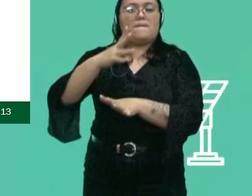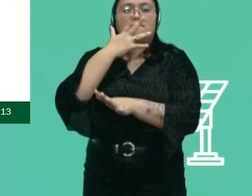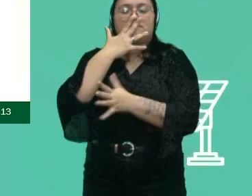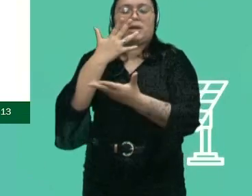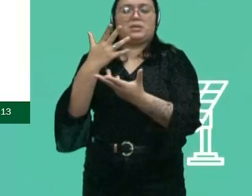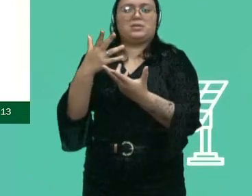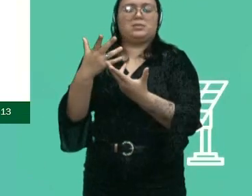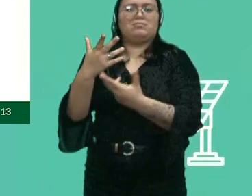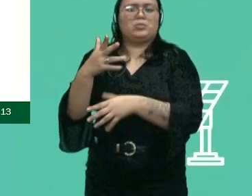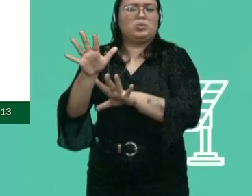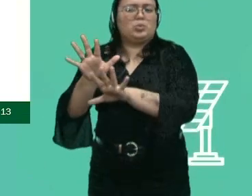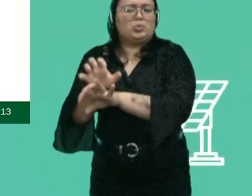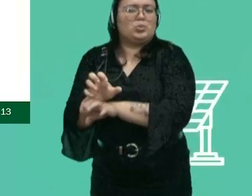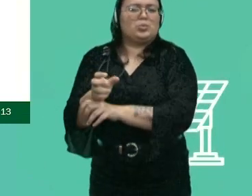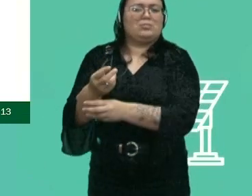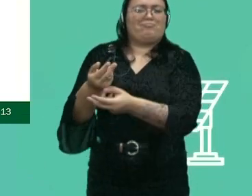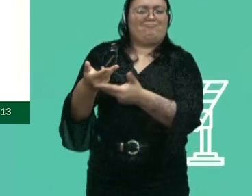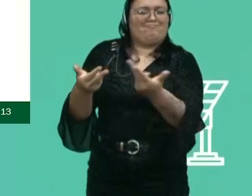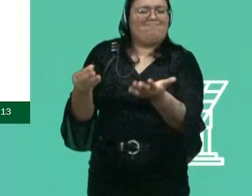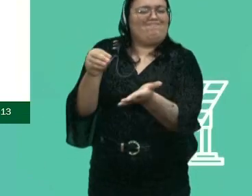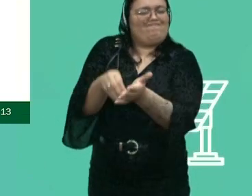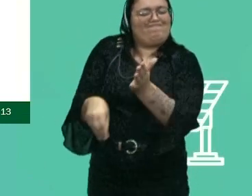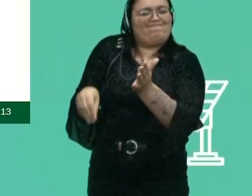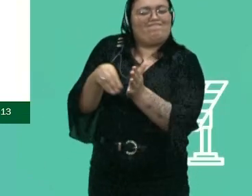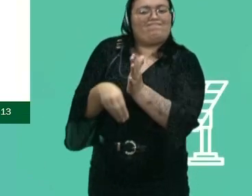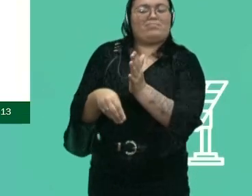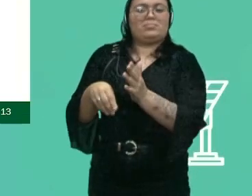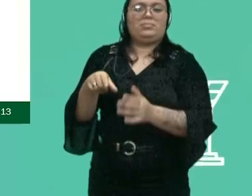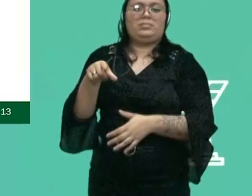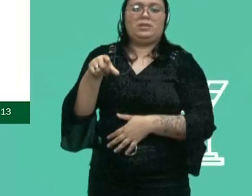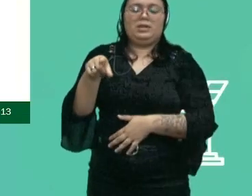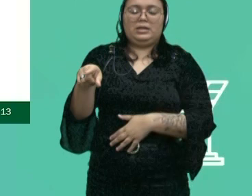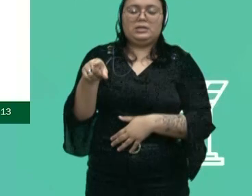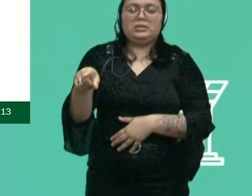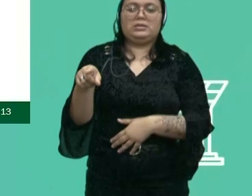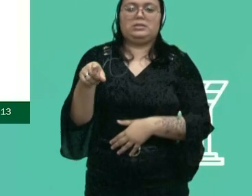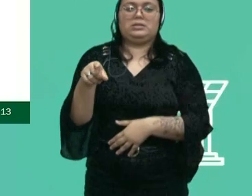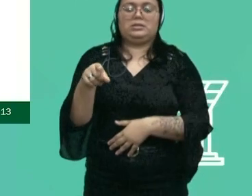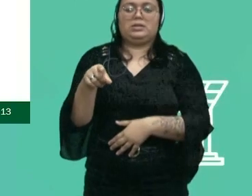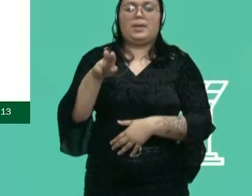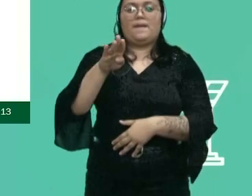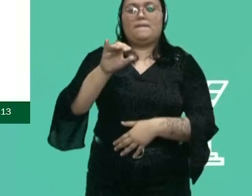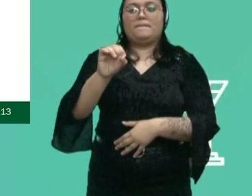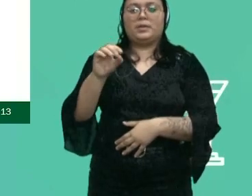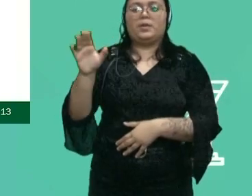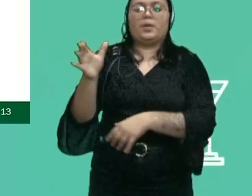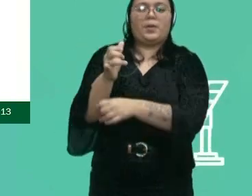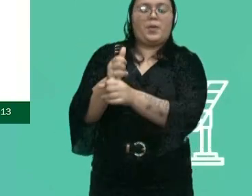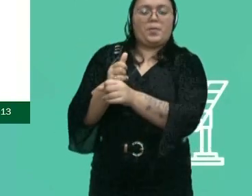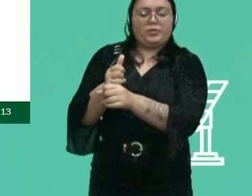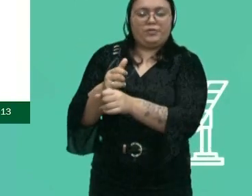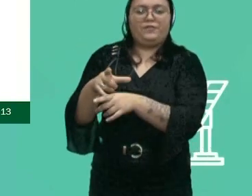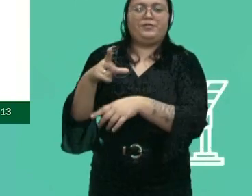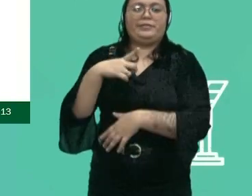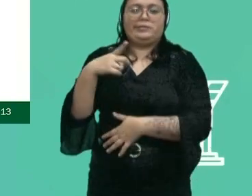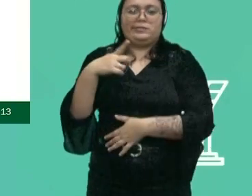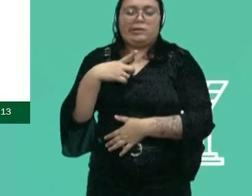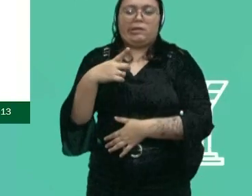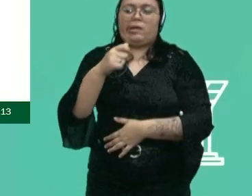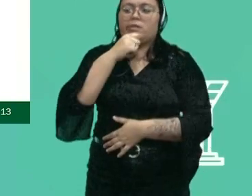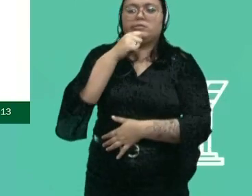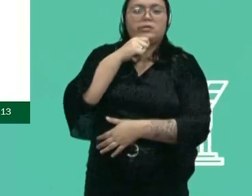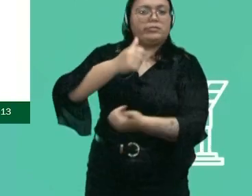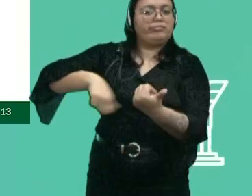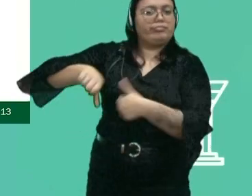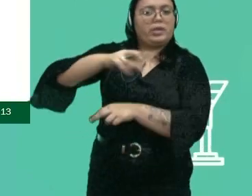fuels, industrial. So we see a lot of opportunity there, blending with natural gas, the grid in terms of energy storage. And